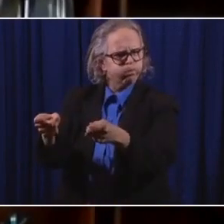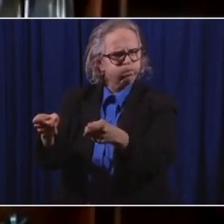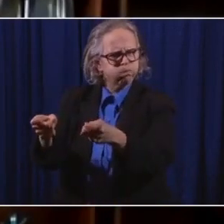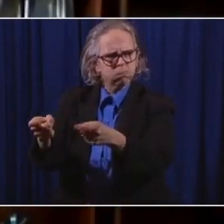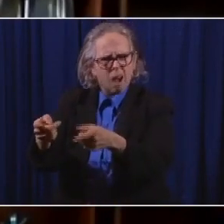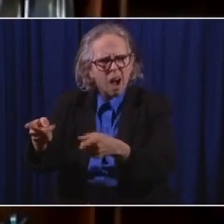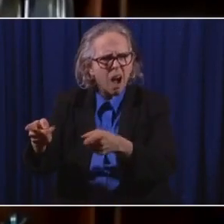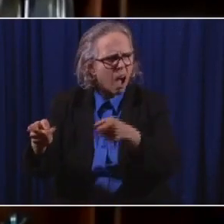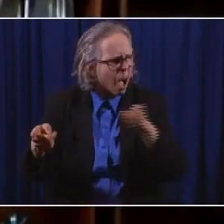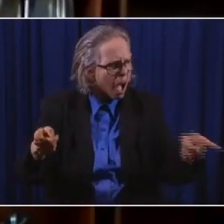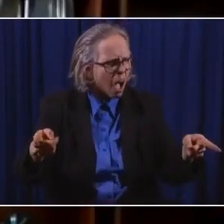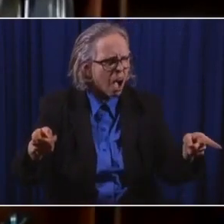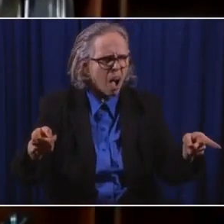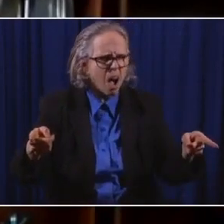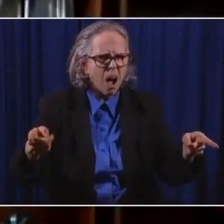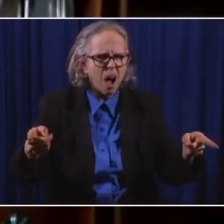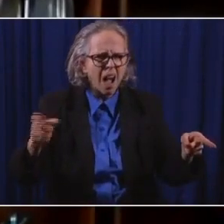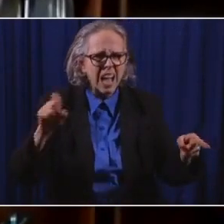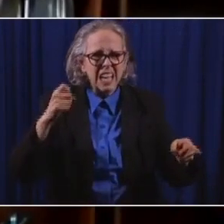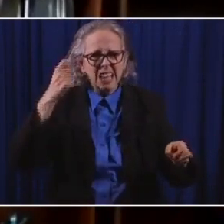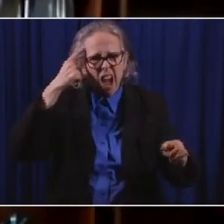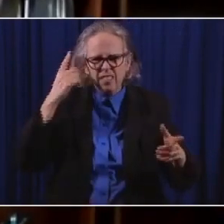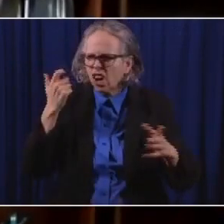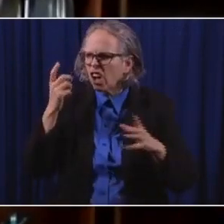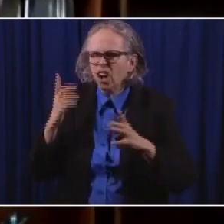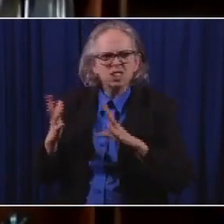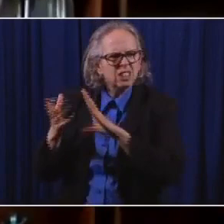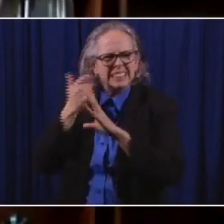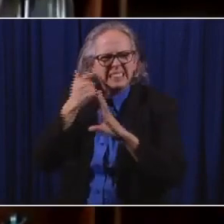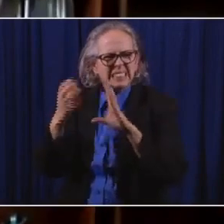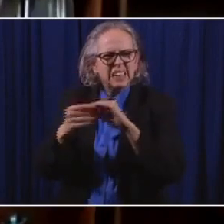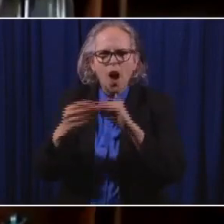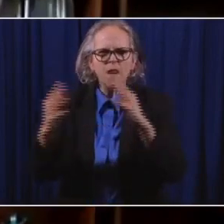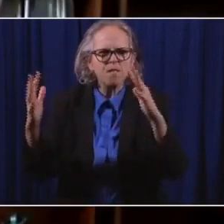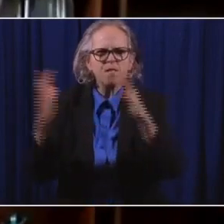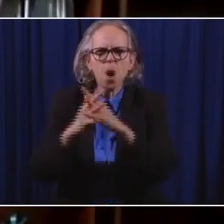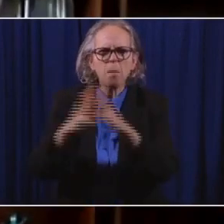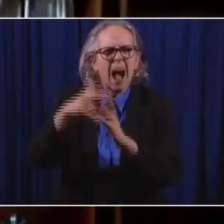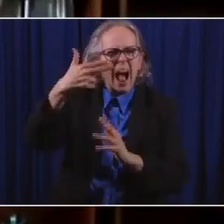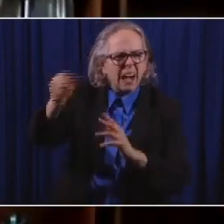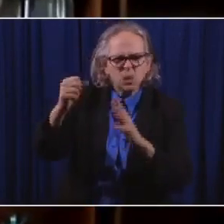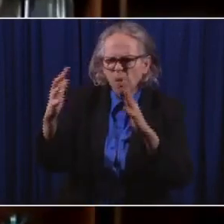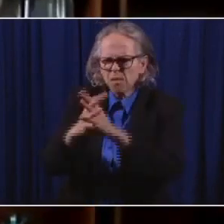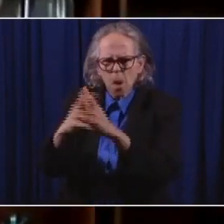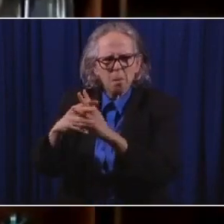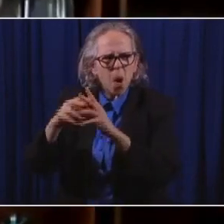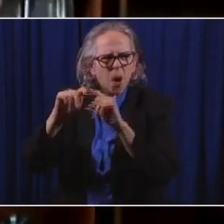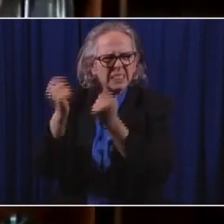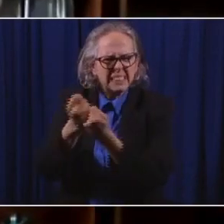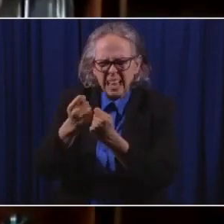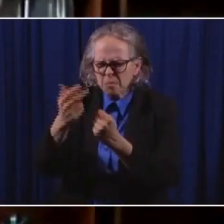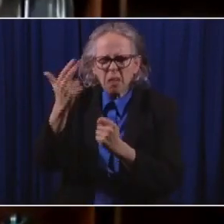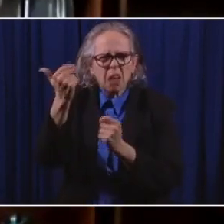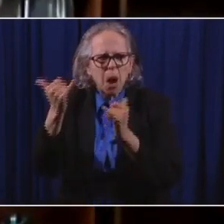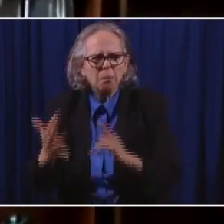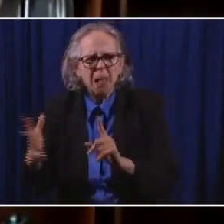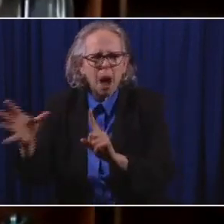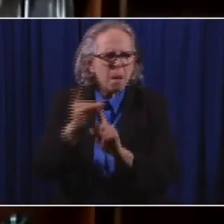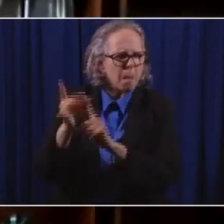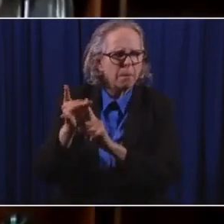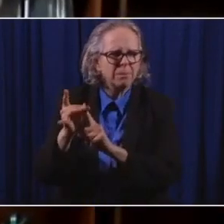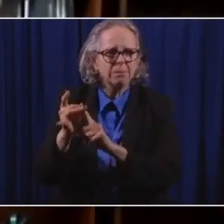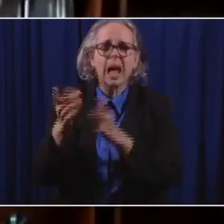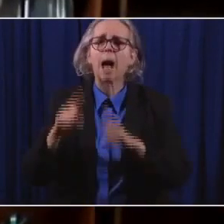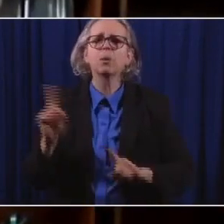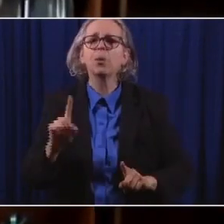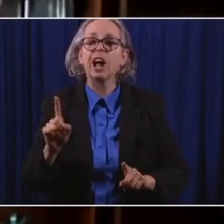where we take these measures where we're seeing the spread. It's the informal events that happen that we really start to let our guard down. So I think one